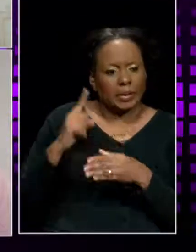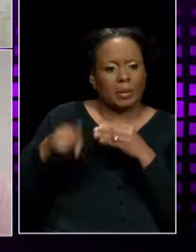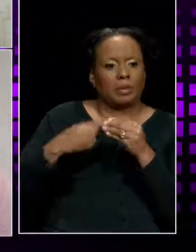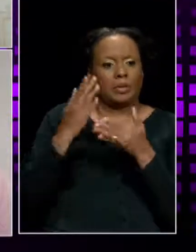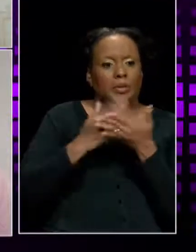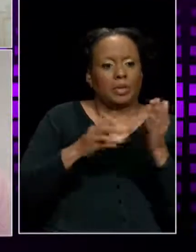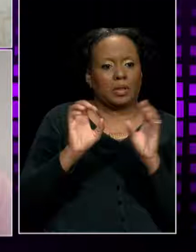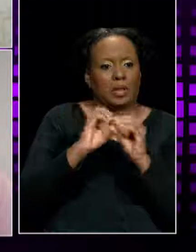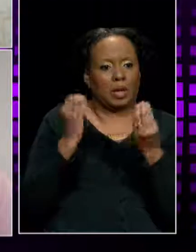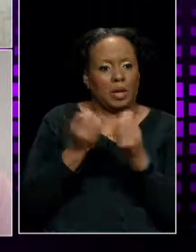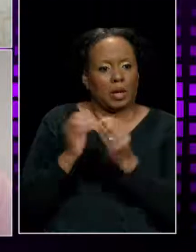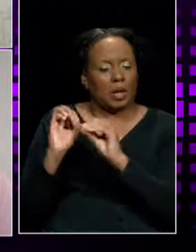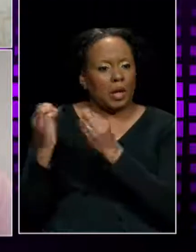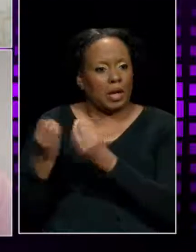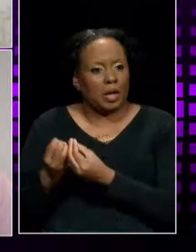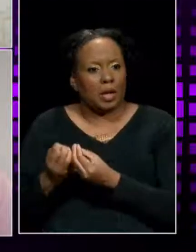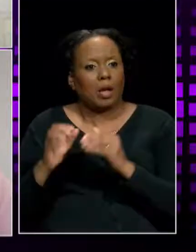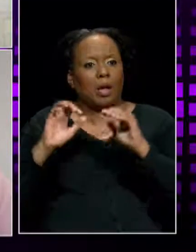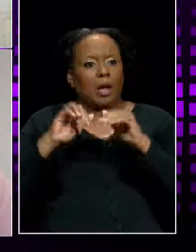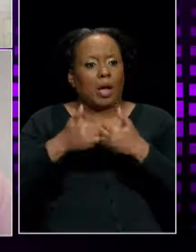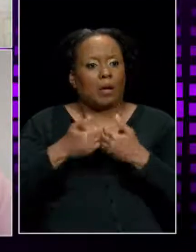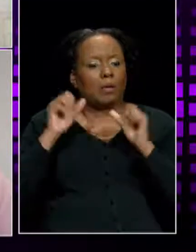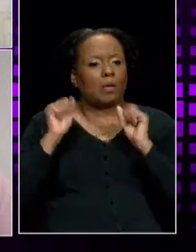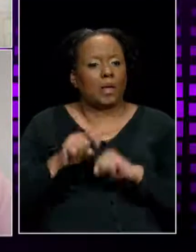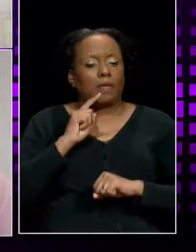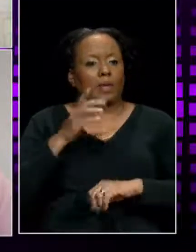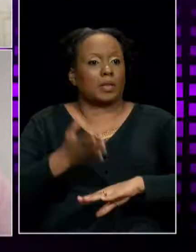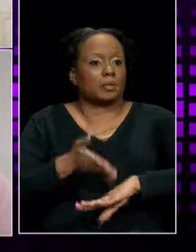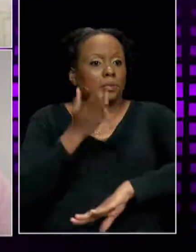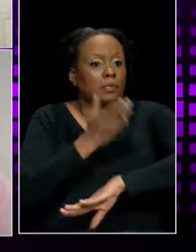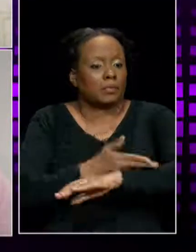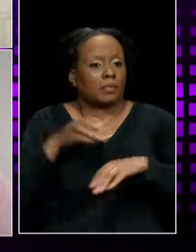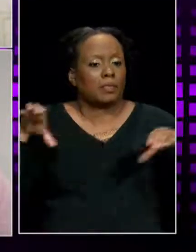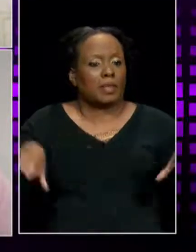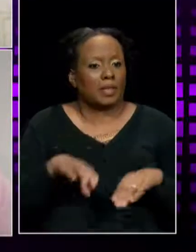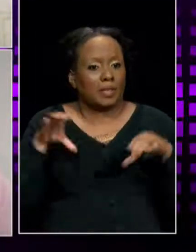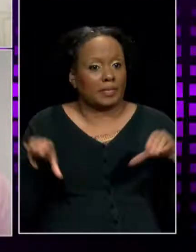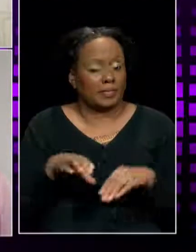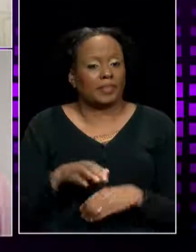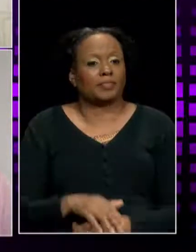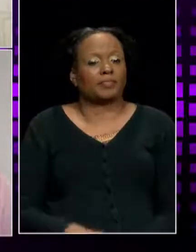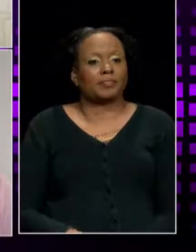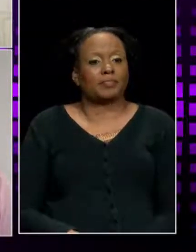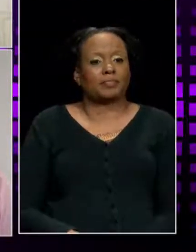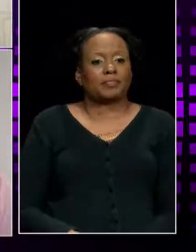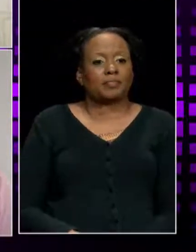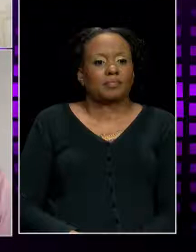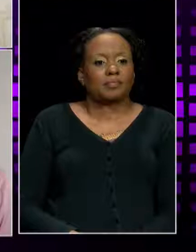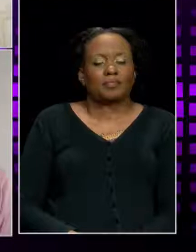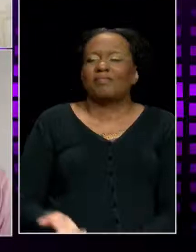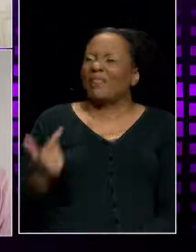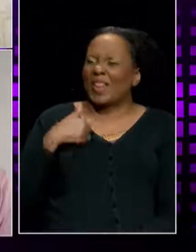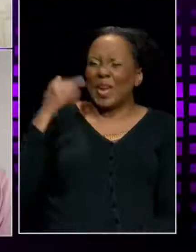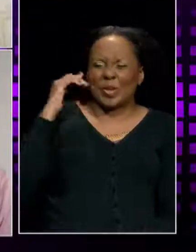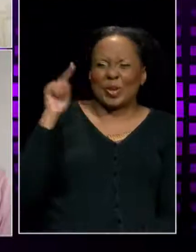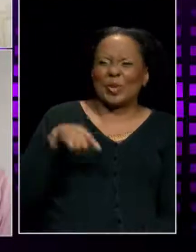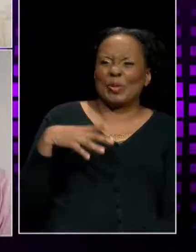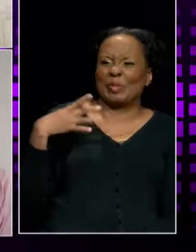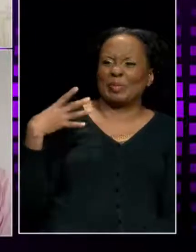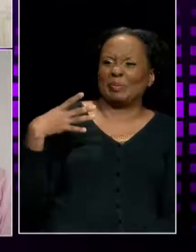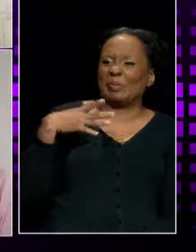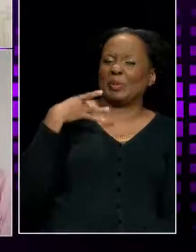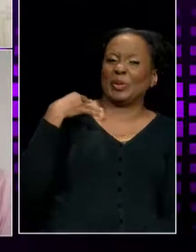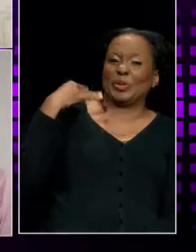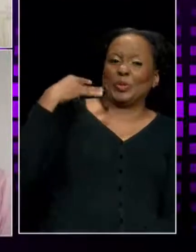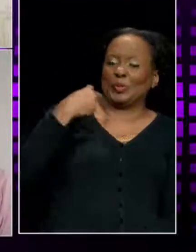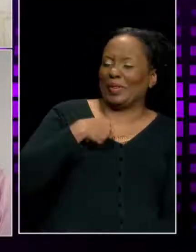how you think we can expand that type of activity to support young people. When you said that, I knew you were gonna come to me because